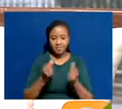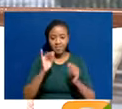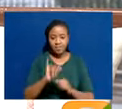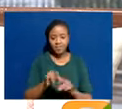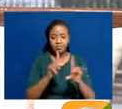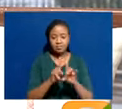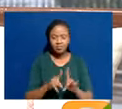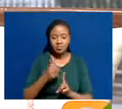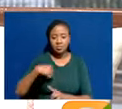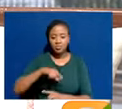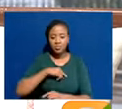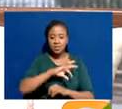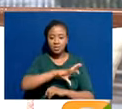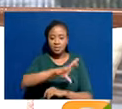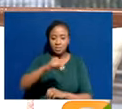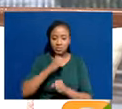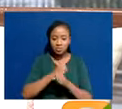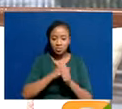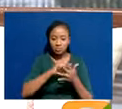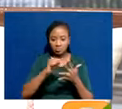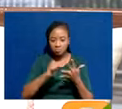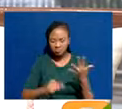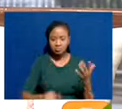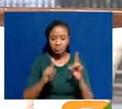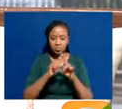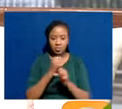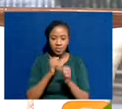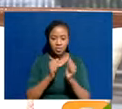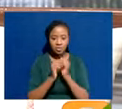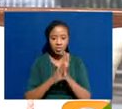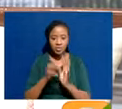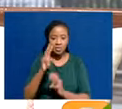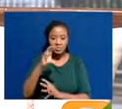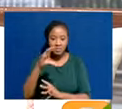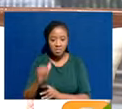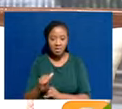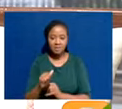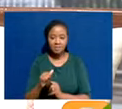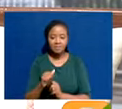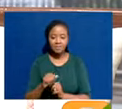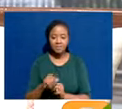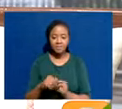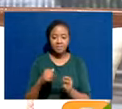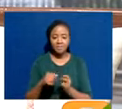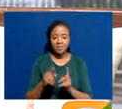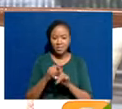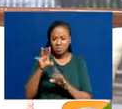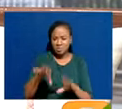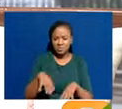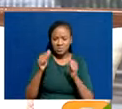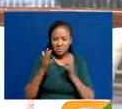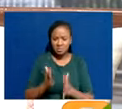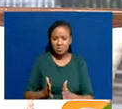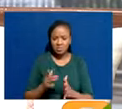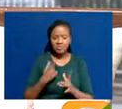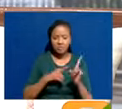we are doing as a county. There is the Ward Development Fund with the MCA, Honorable Musango, who we've discussed. And he's the chairman of